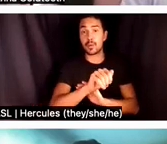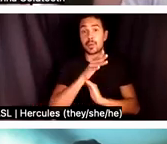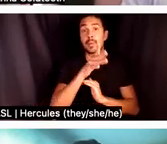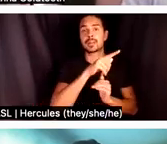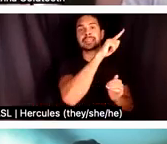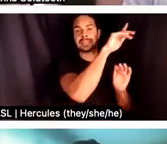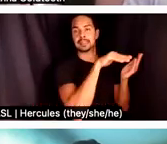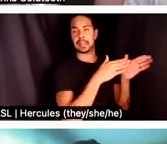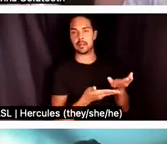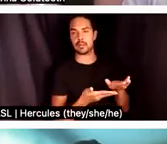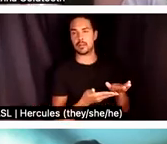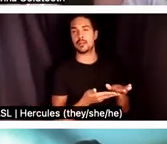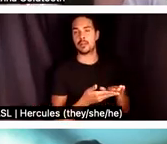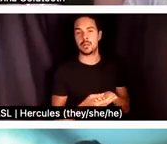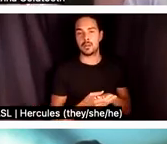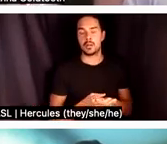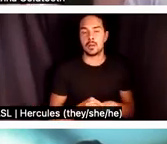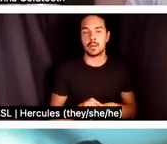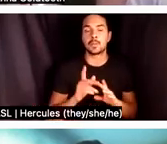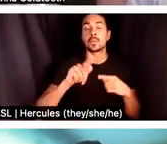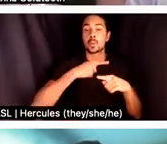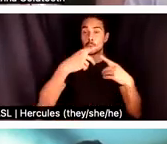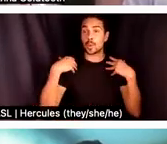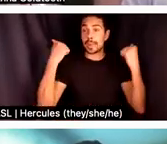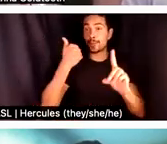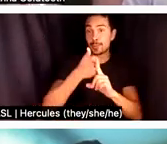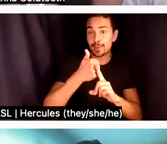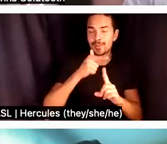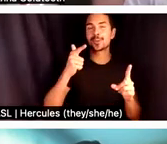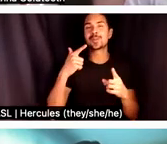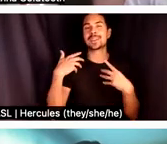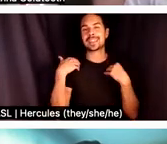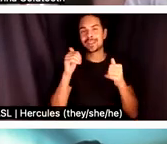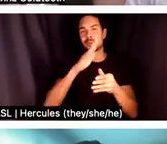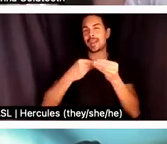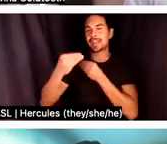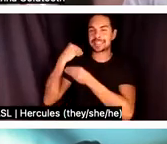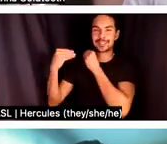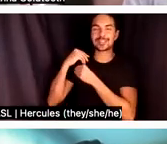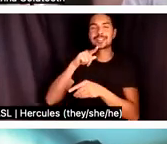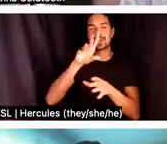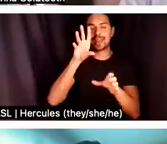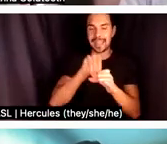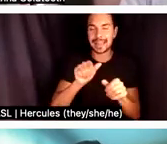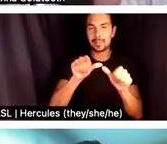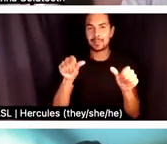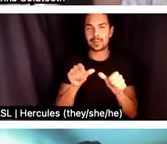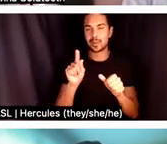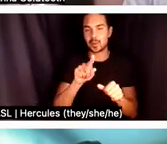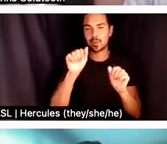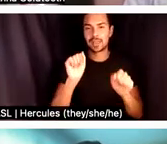heal the past, you know, your past ancestors. And then also like you're in a place where you can